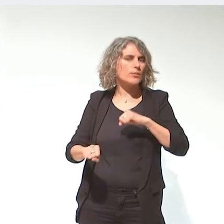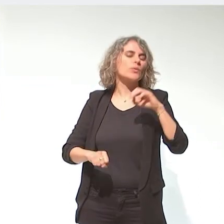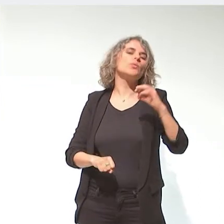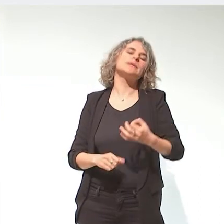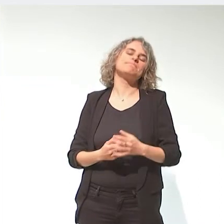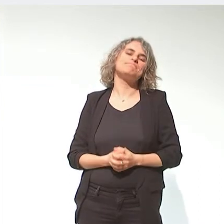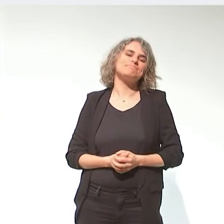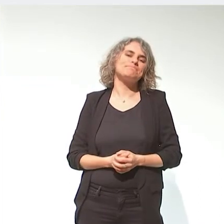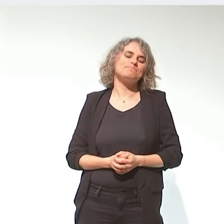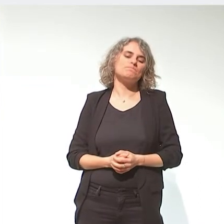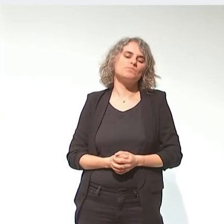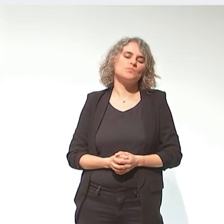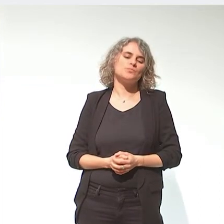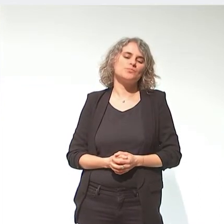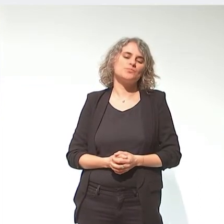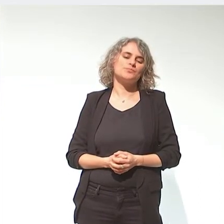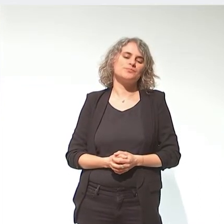the